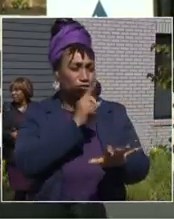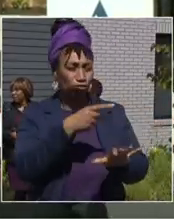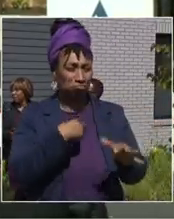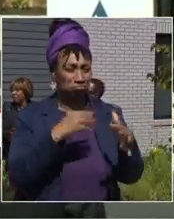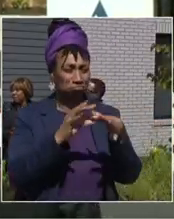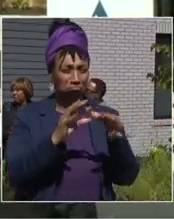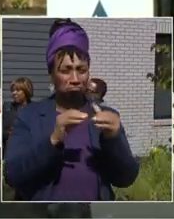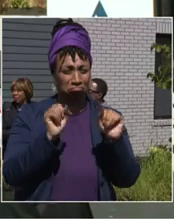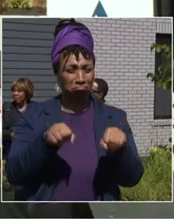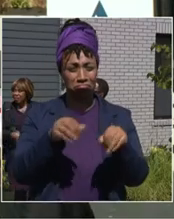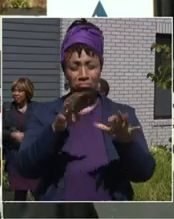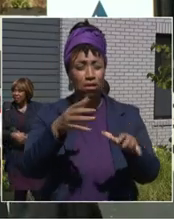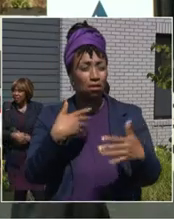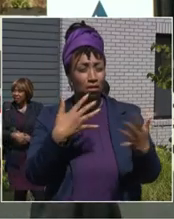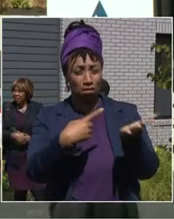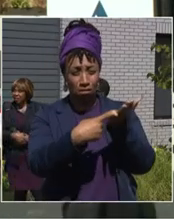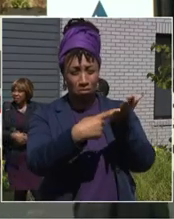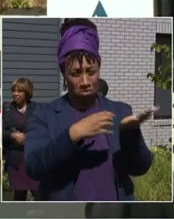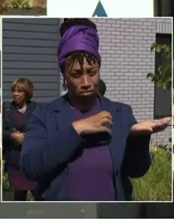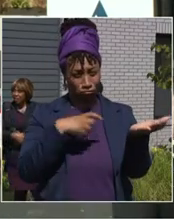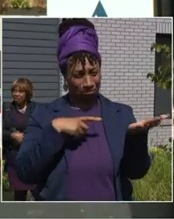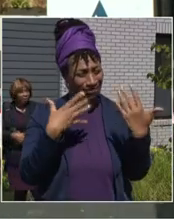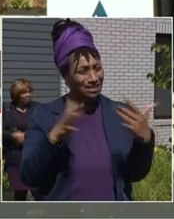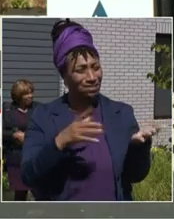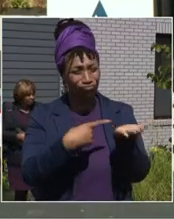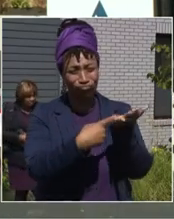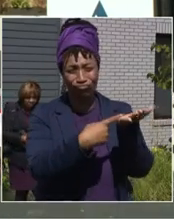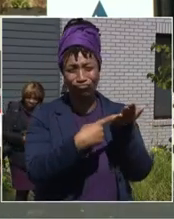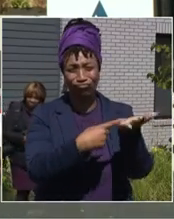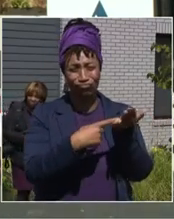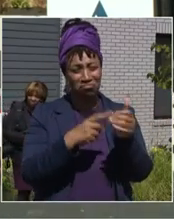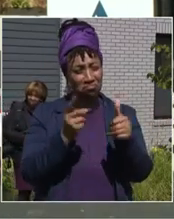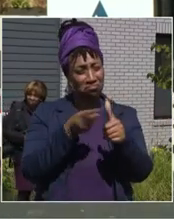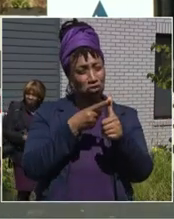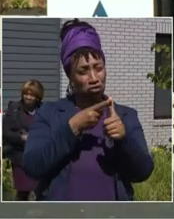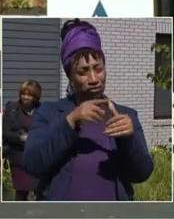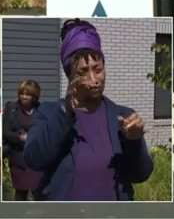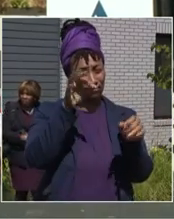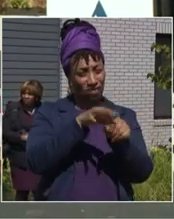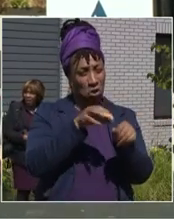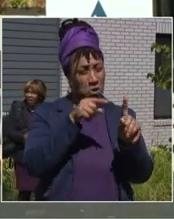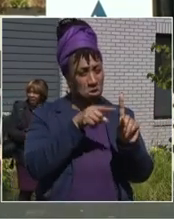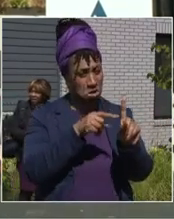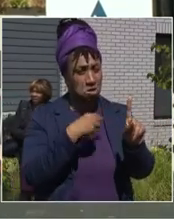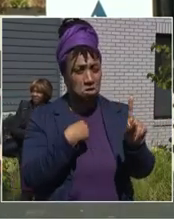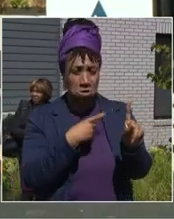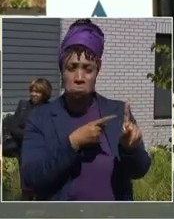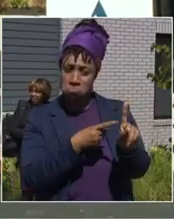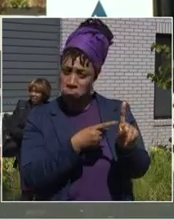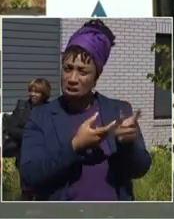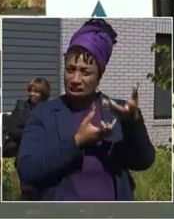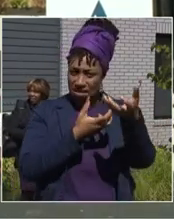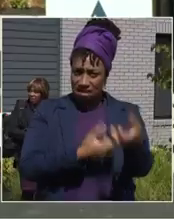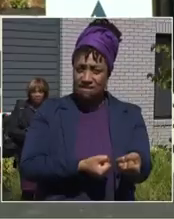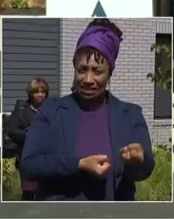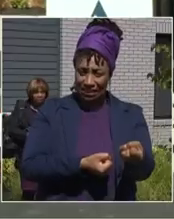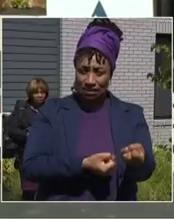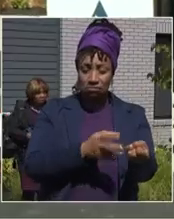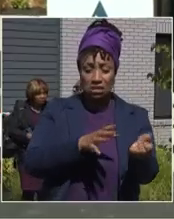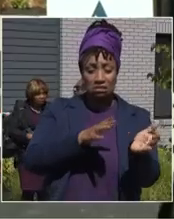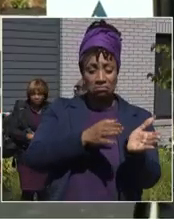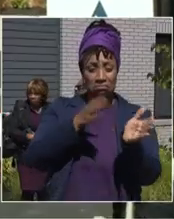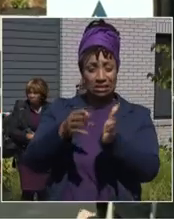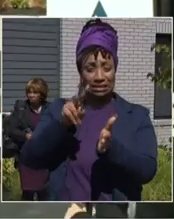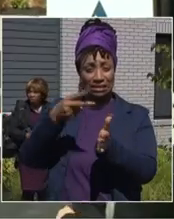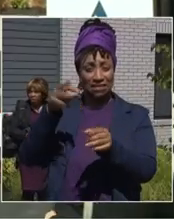the council, just like they showed in their first vote. There's a few tweaks and perfections and clarifications because there was a lot of debate